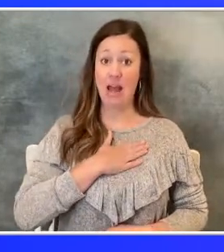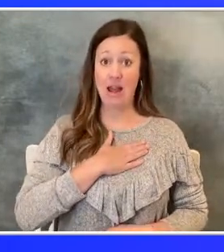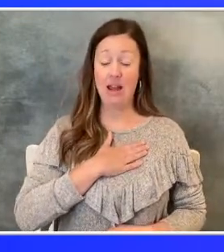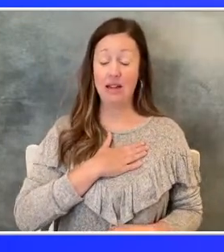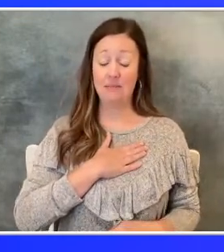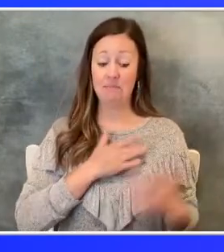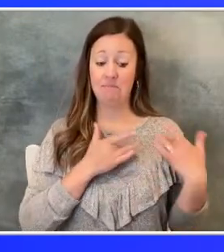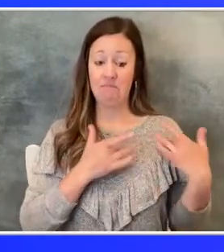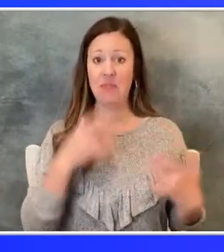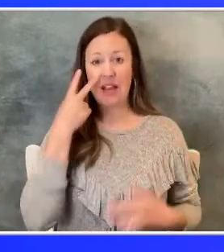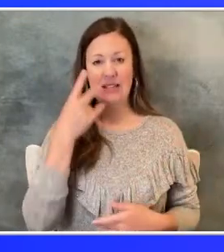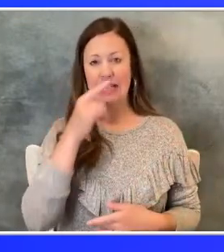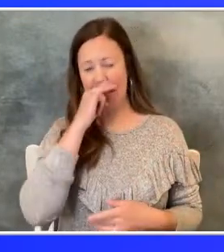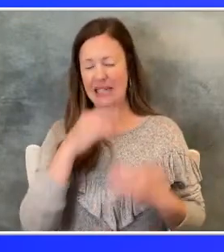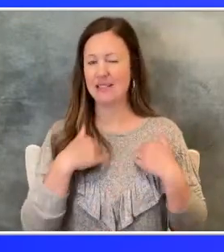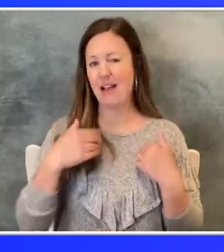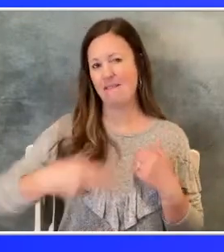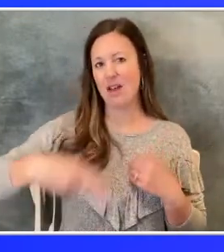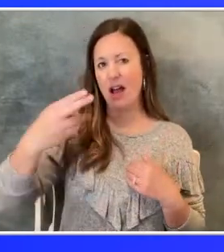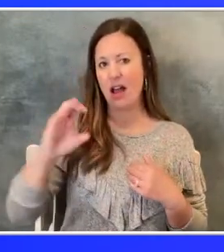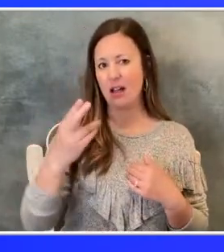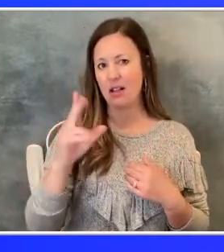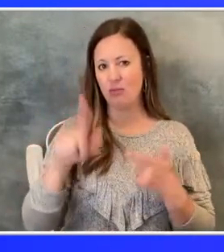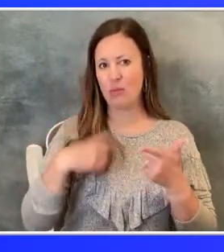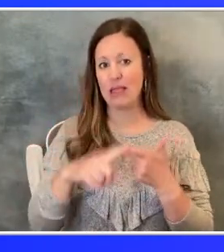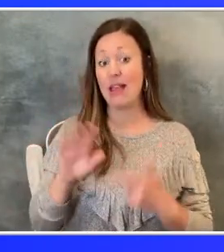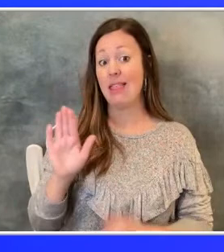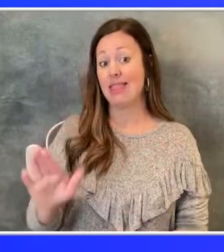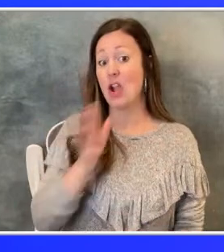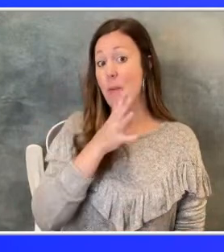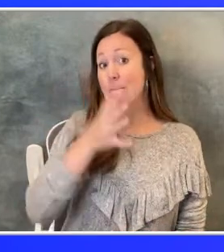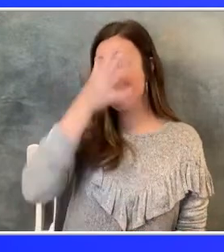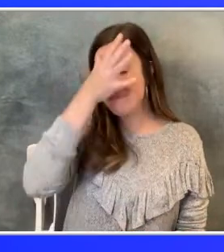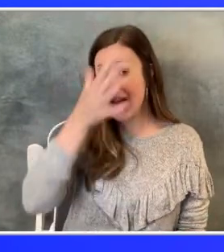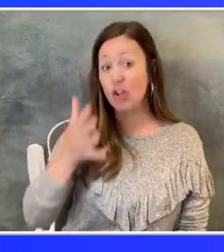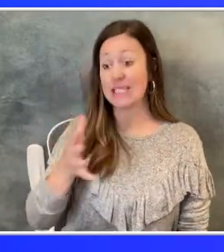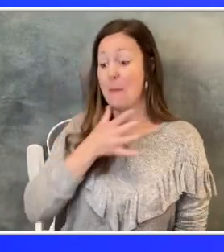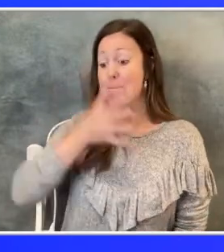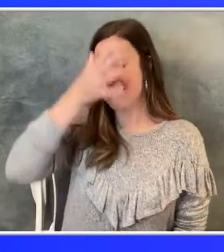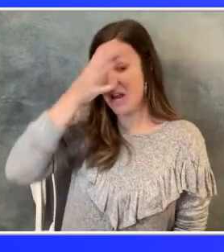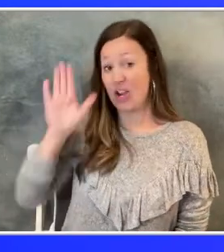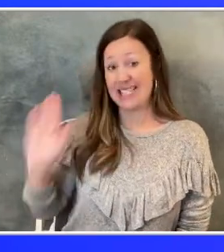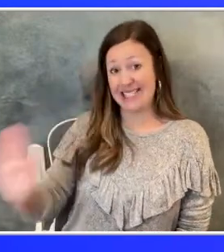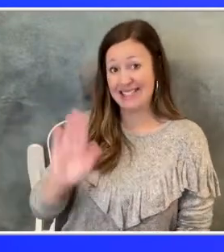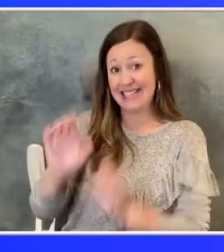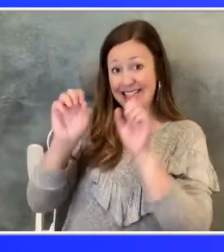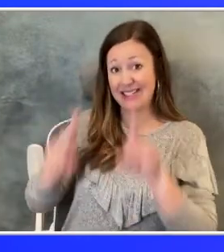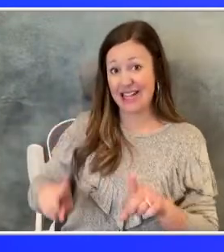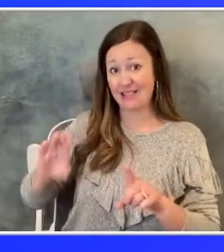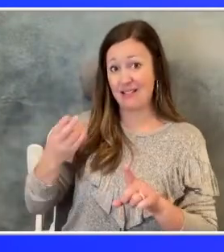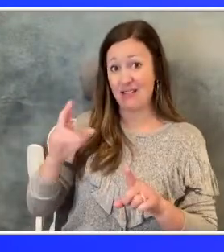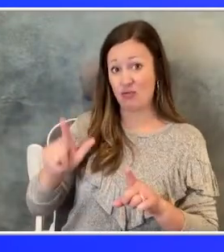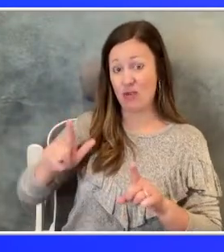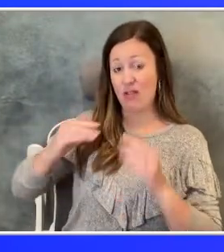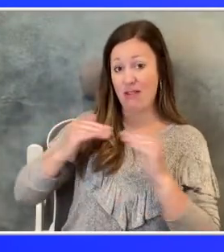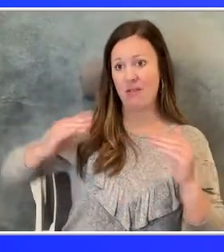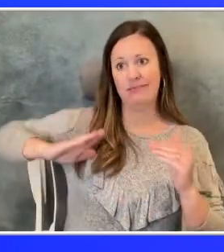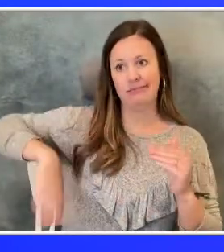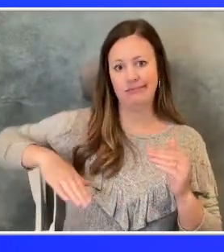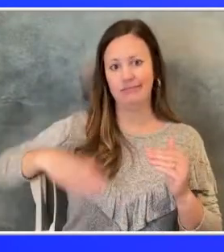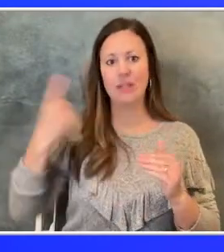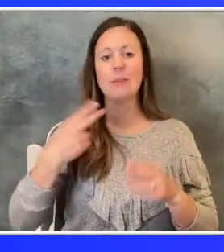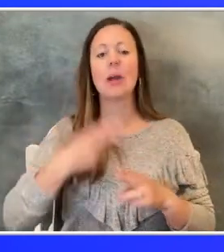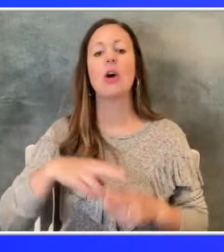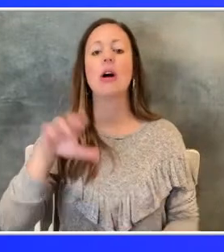come in with high cholesterol and their parents have not had their cholesterol levels checked. So there's something called cascade screening